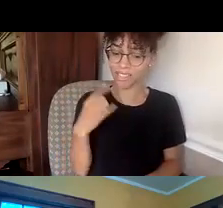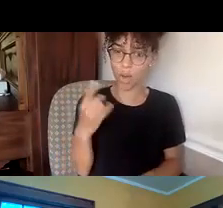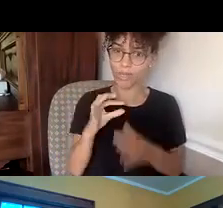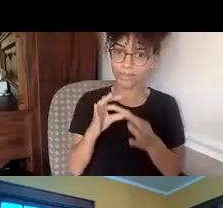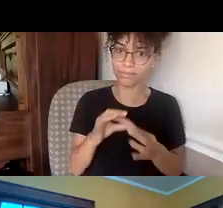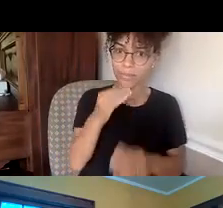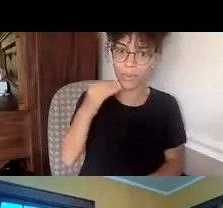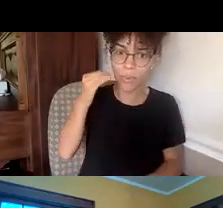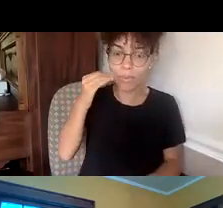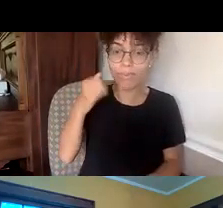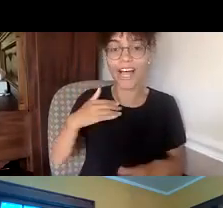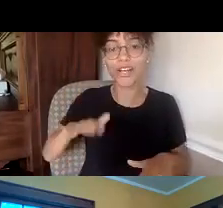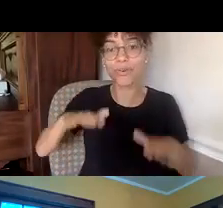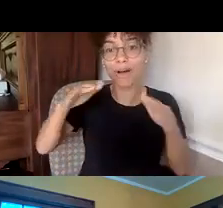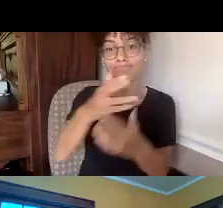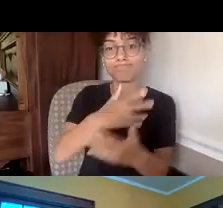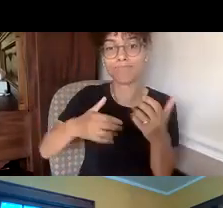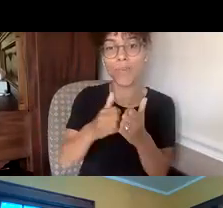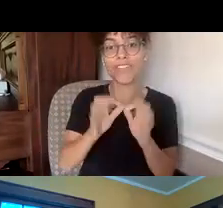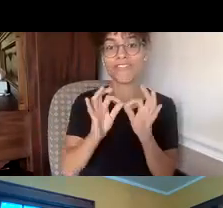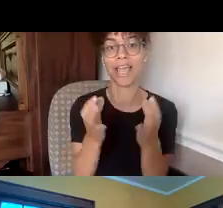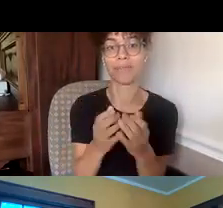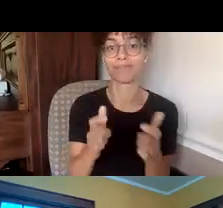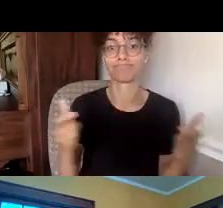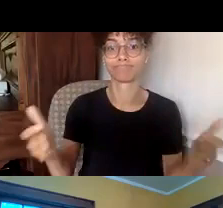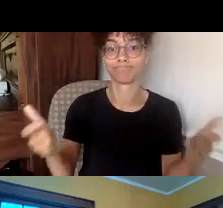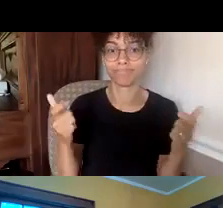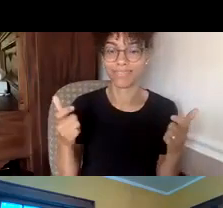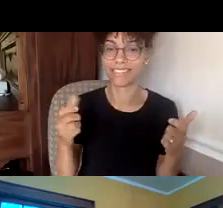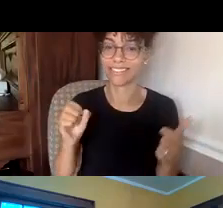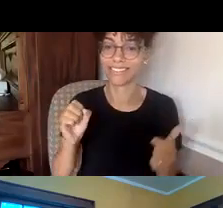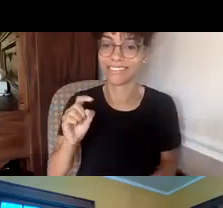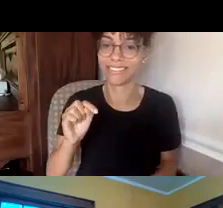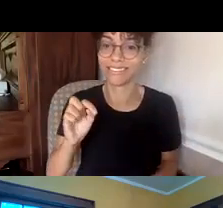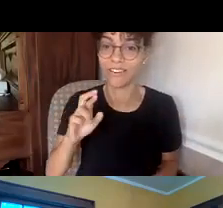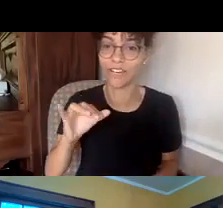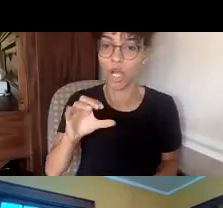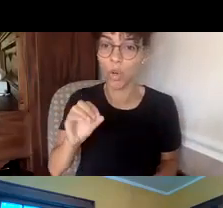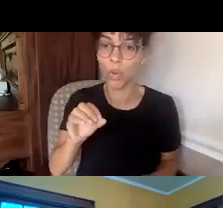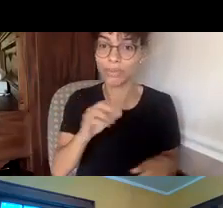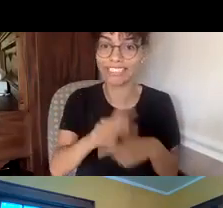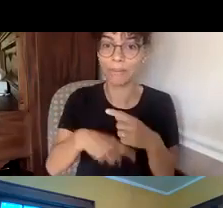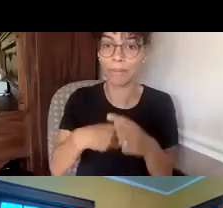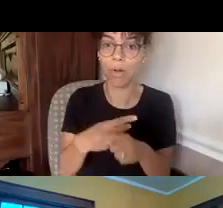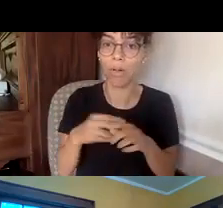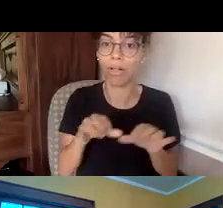up around a lot of family. I think I grew up it was a stereotypical Southern family. And so